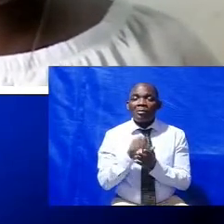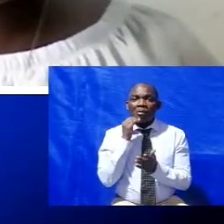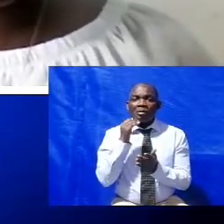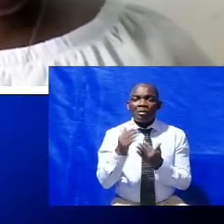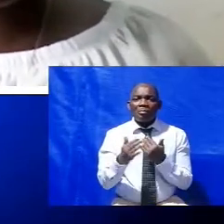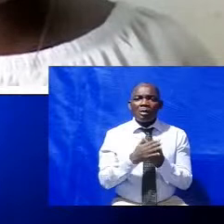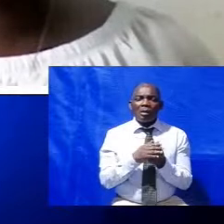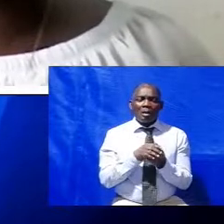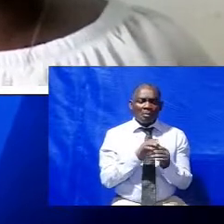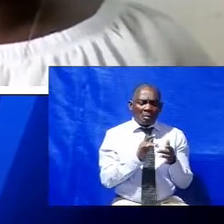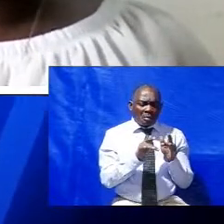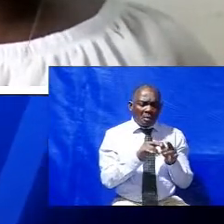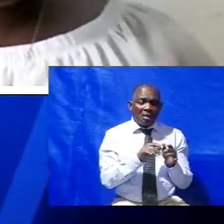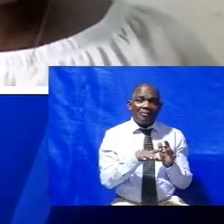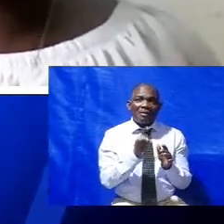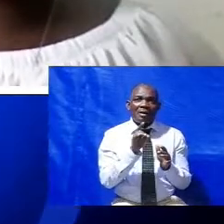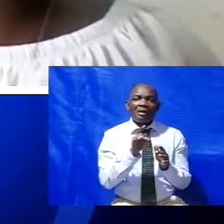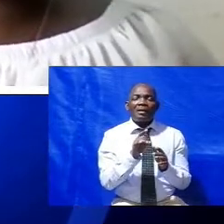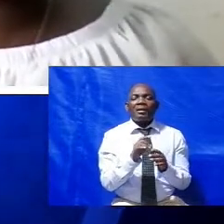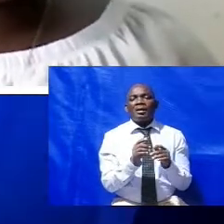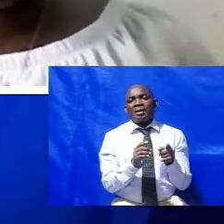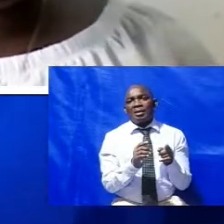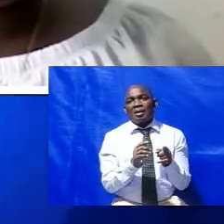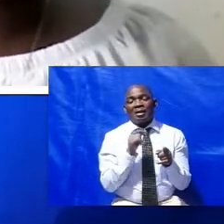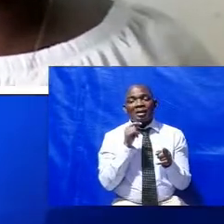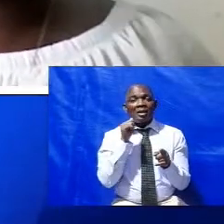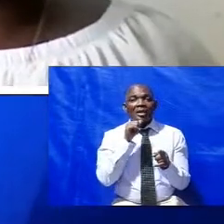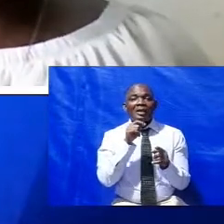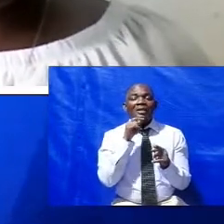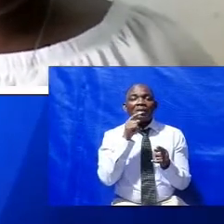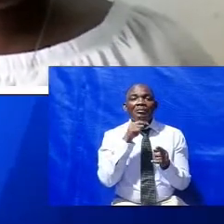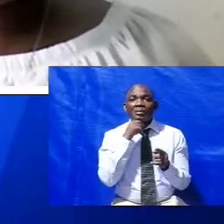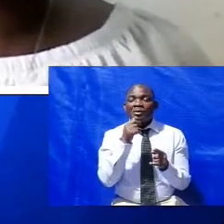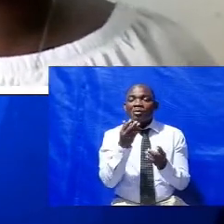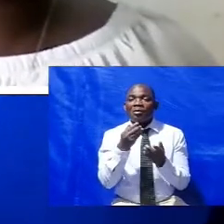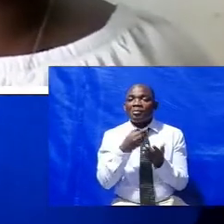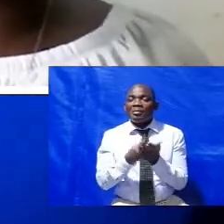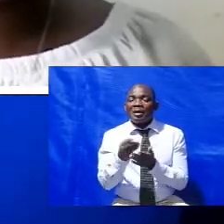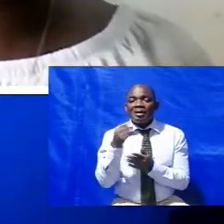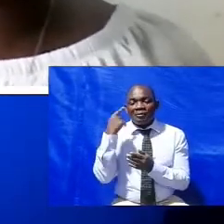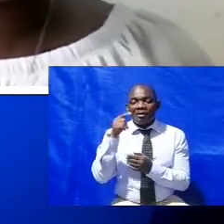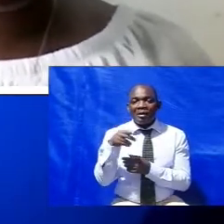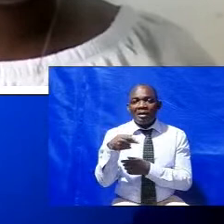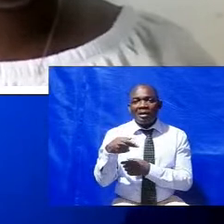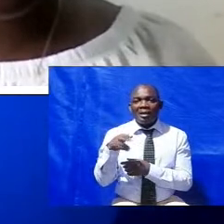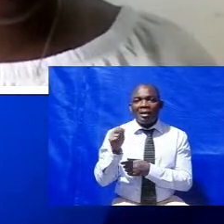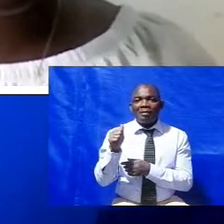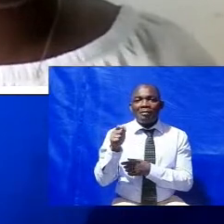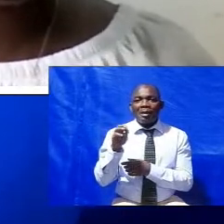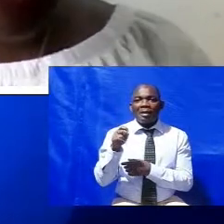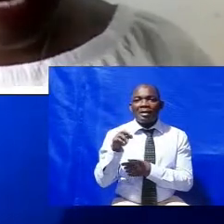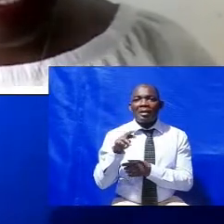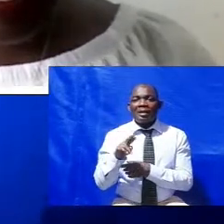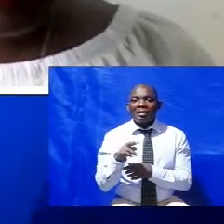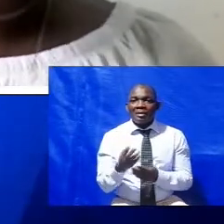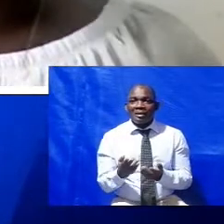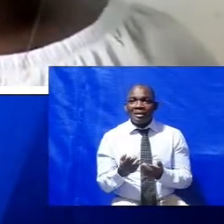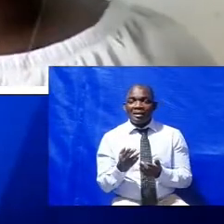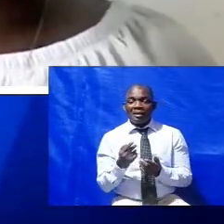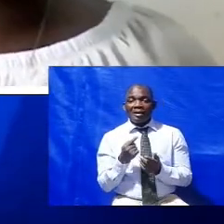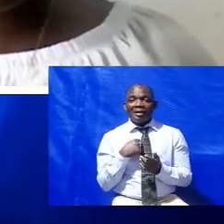day I went home and I was Googling. And actually the girl went and reported to her mom that I didn't want to buy for her a